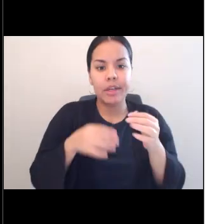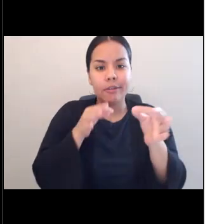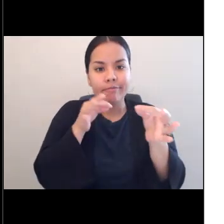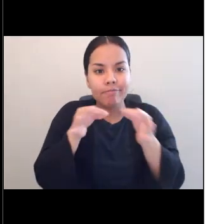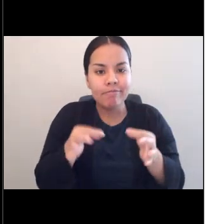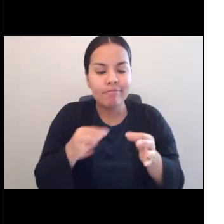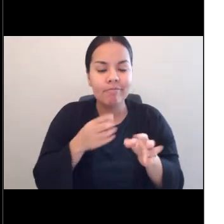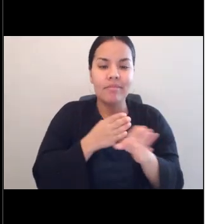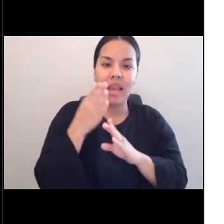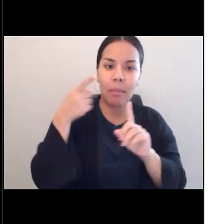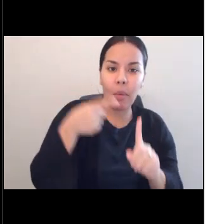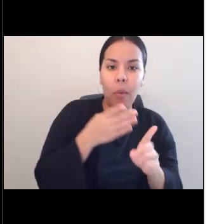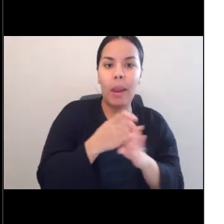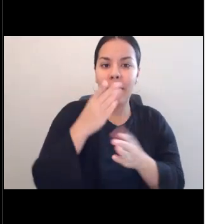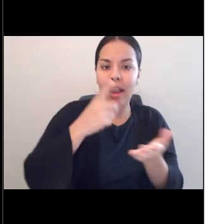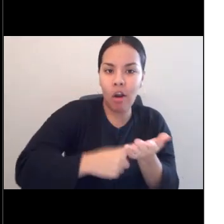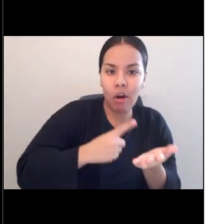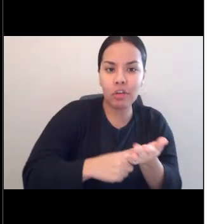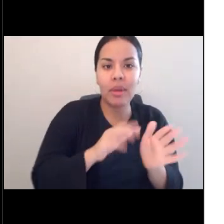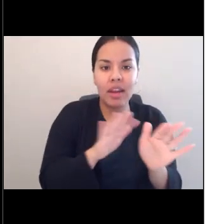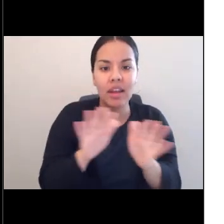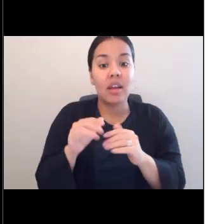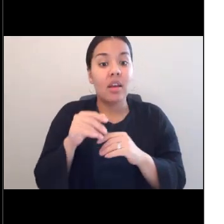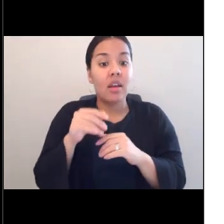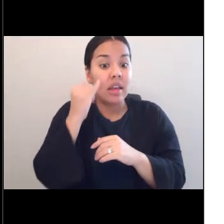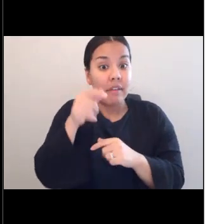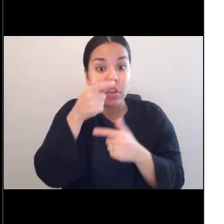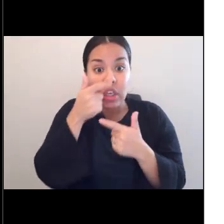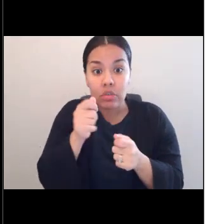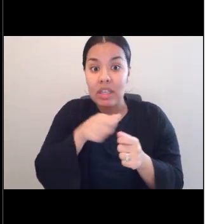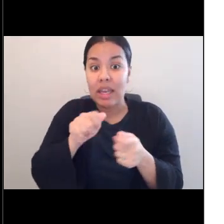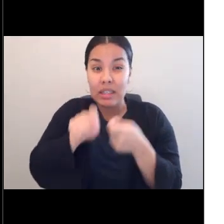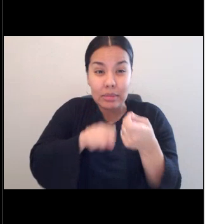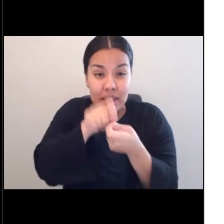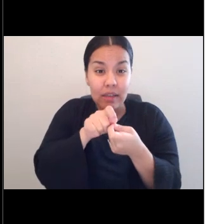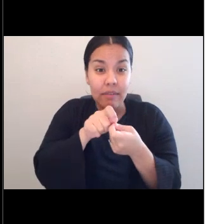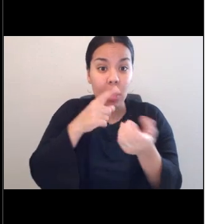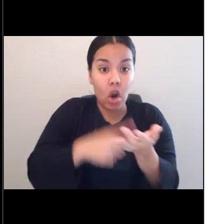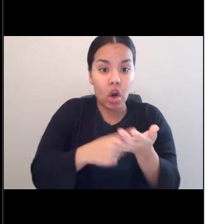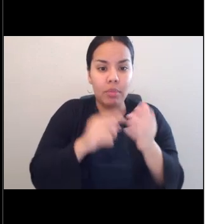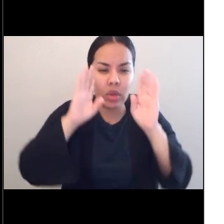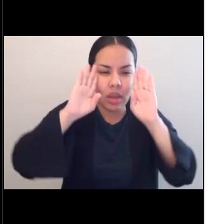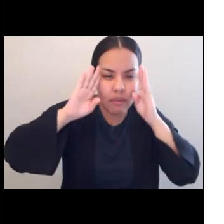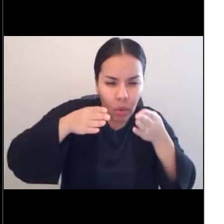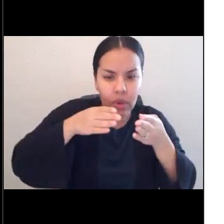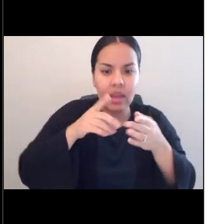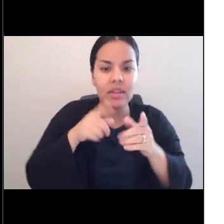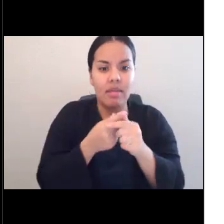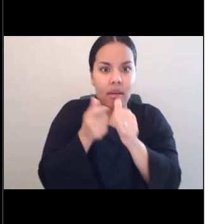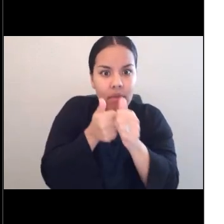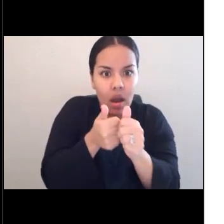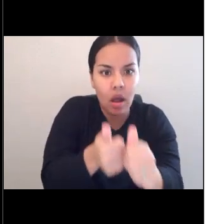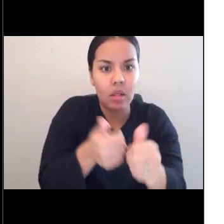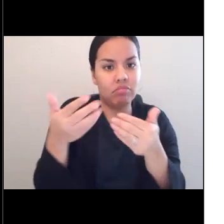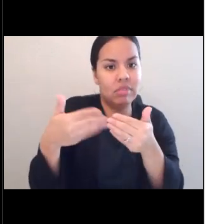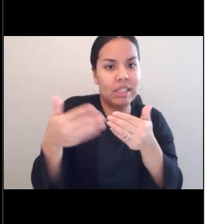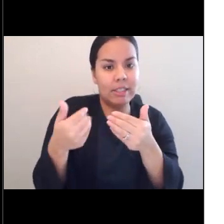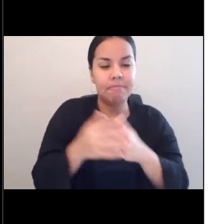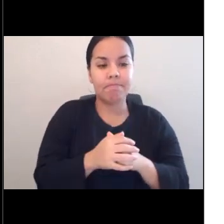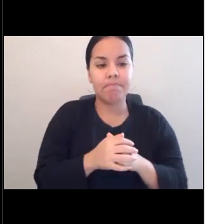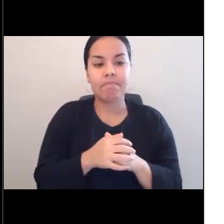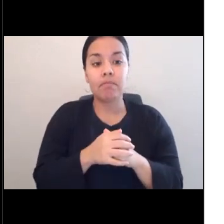paper is, so that if you're interested in any particular argument, you could follow up and follow along. You